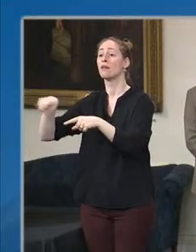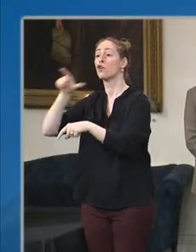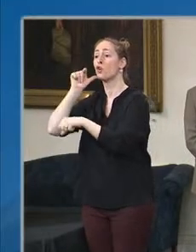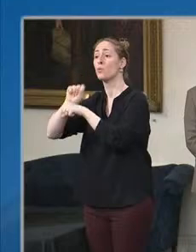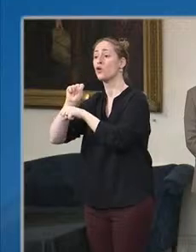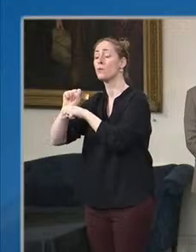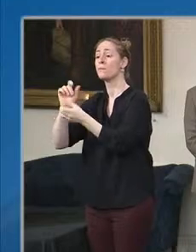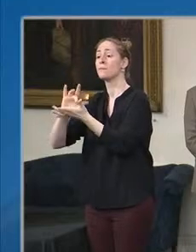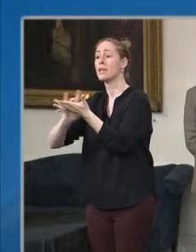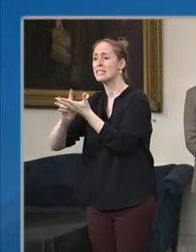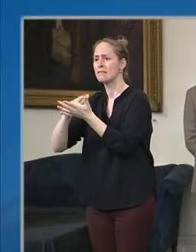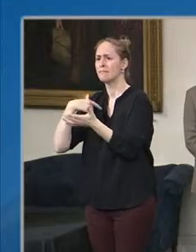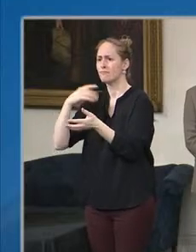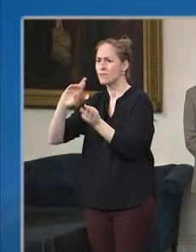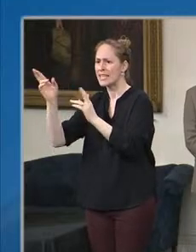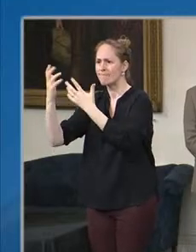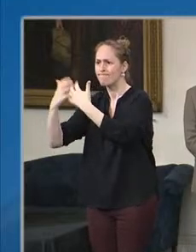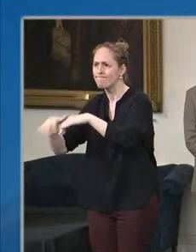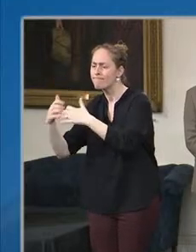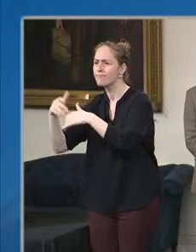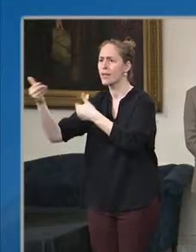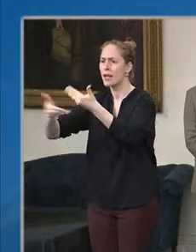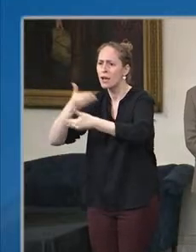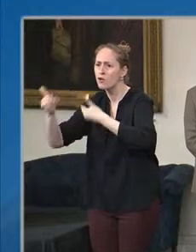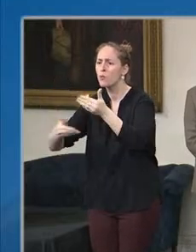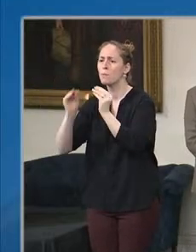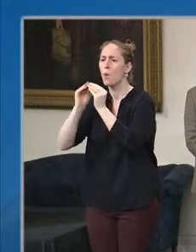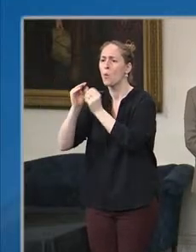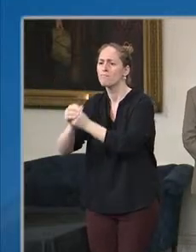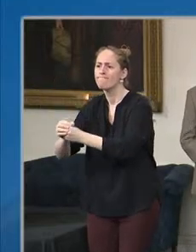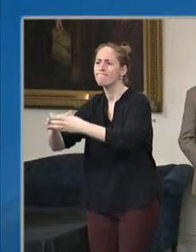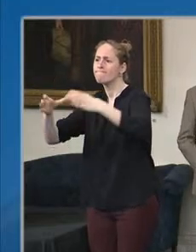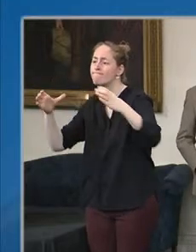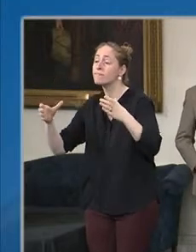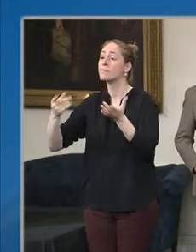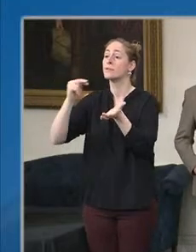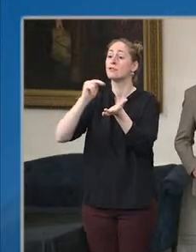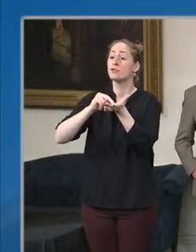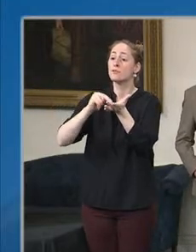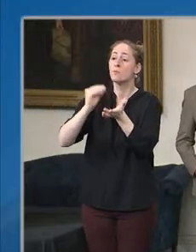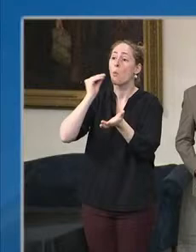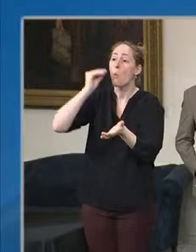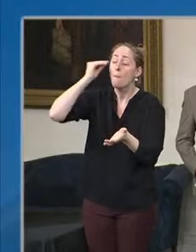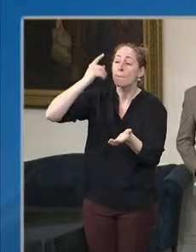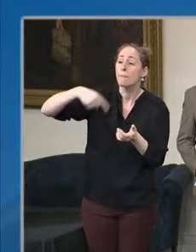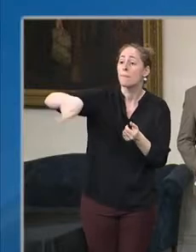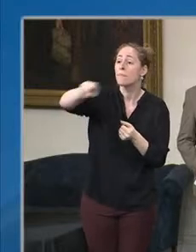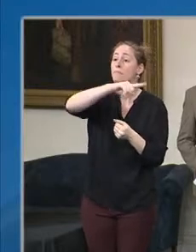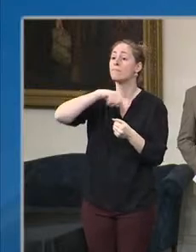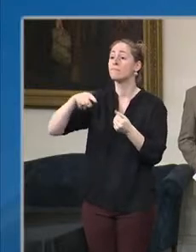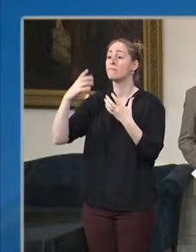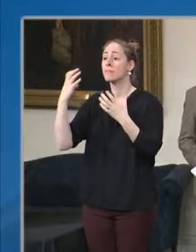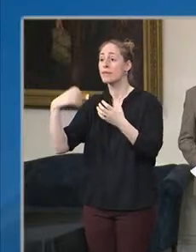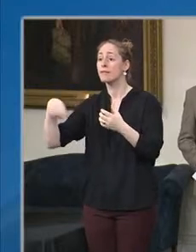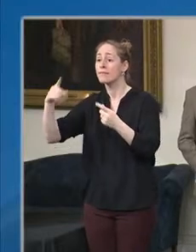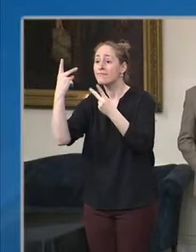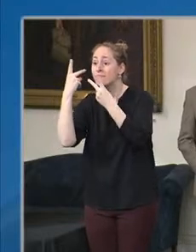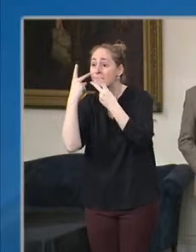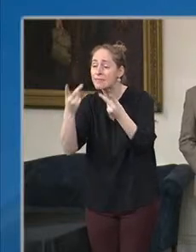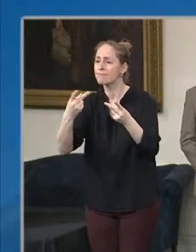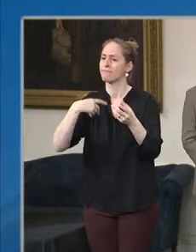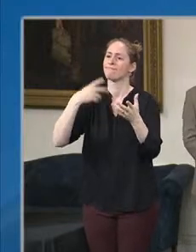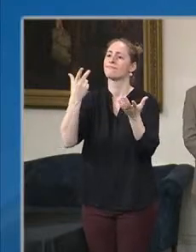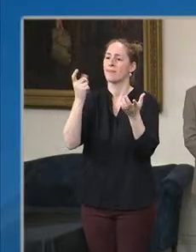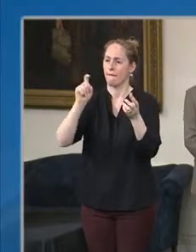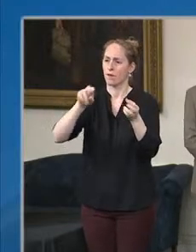to nursing homes and expanded testing for residents and staff. We doubled the number of rapid response teams to